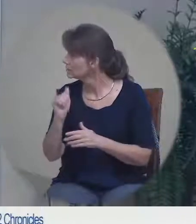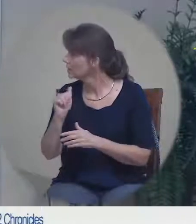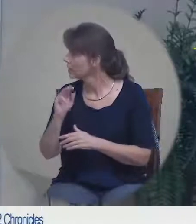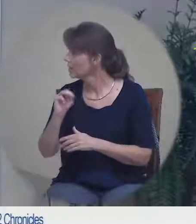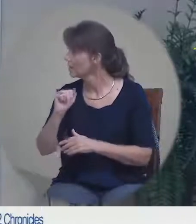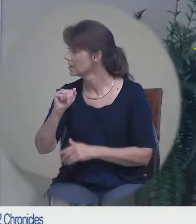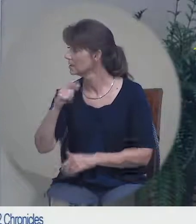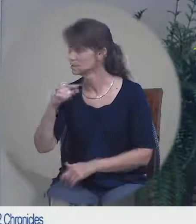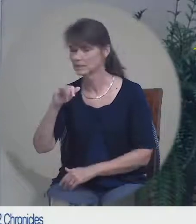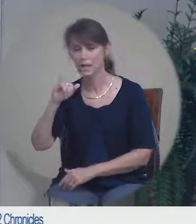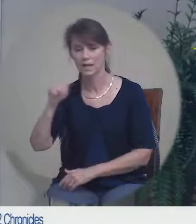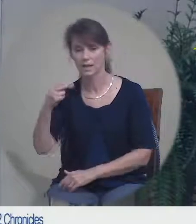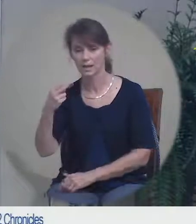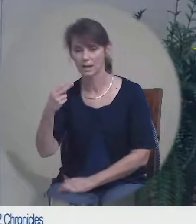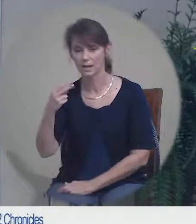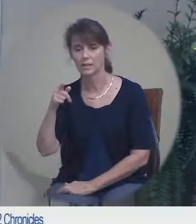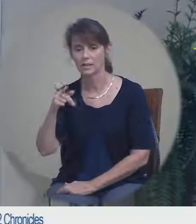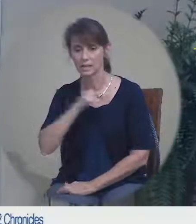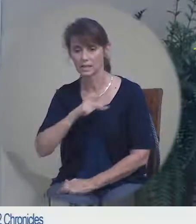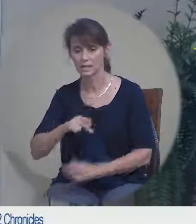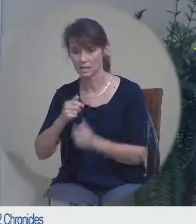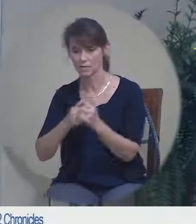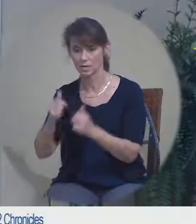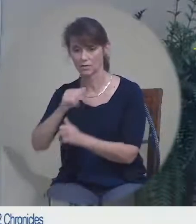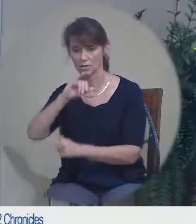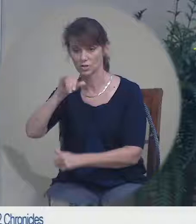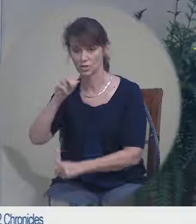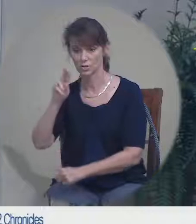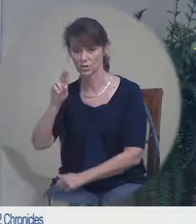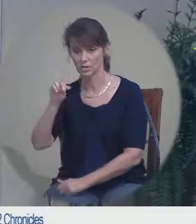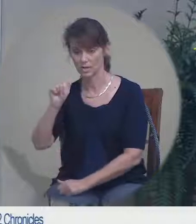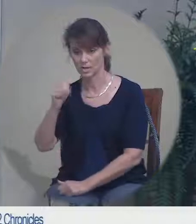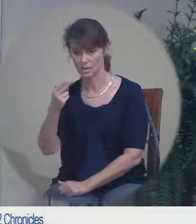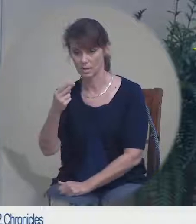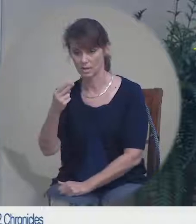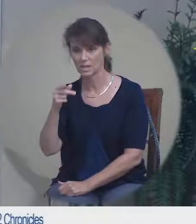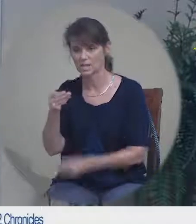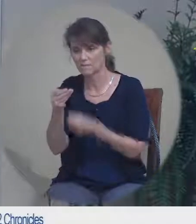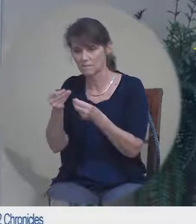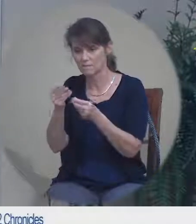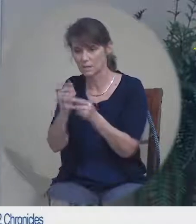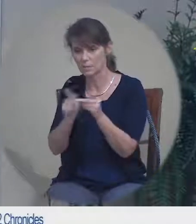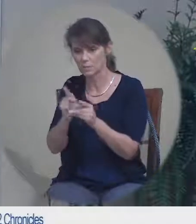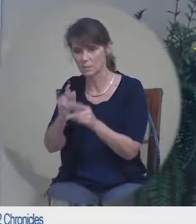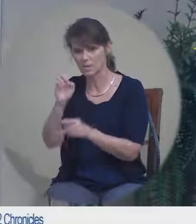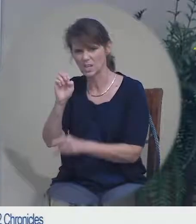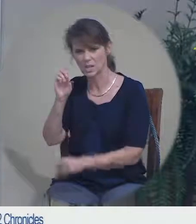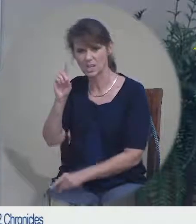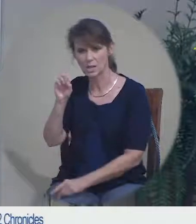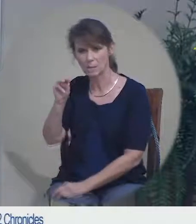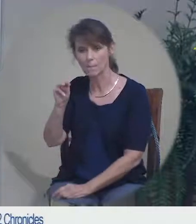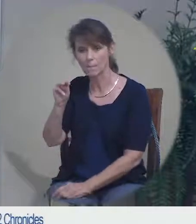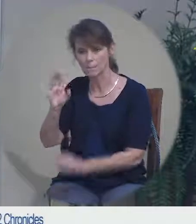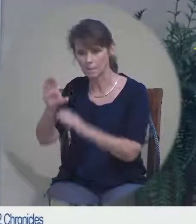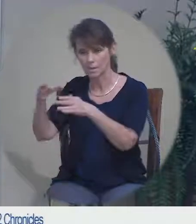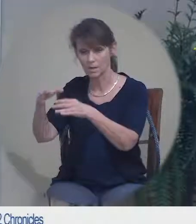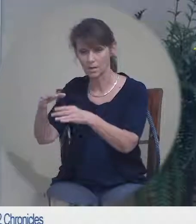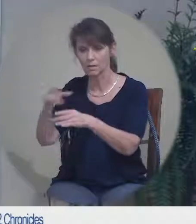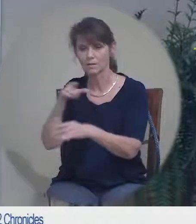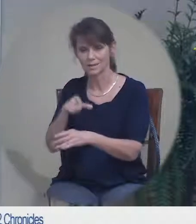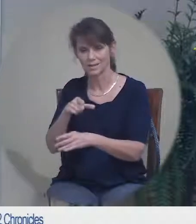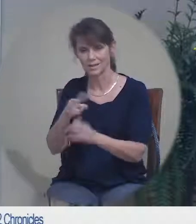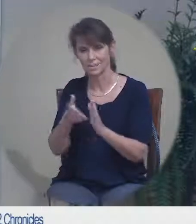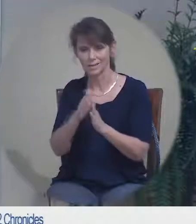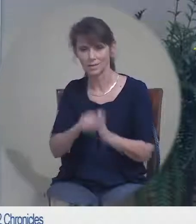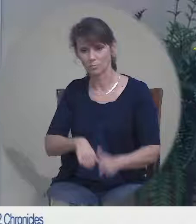the king of Judah, after defeating the people of Edom, he seems to be full of himself